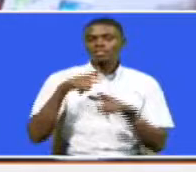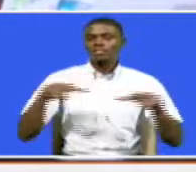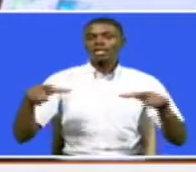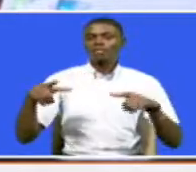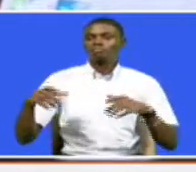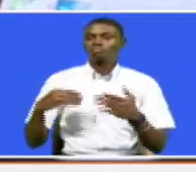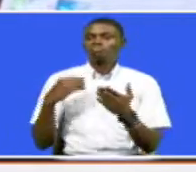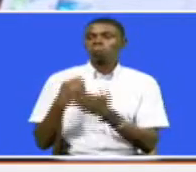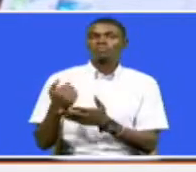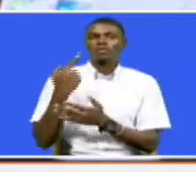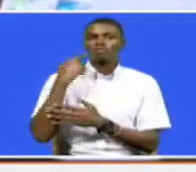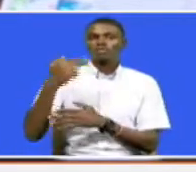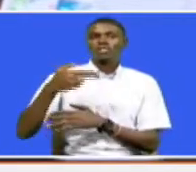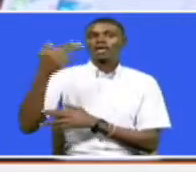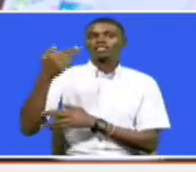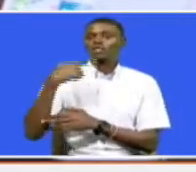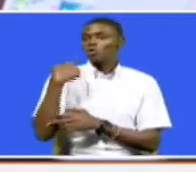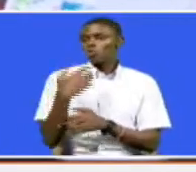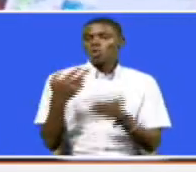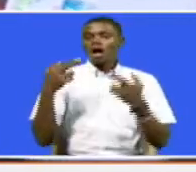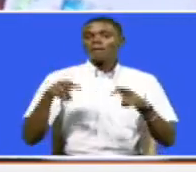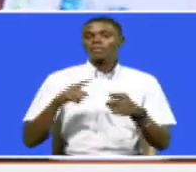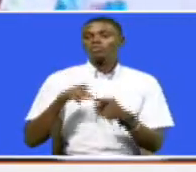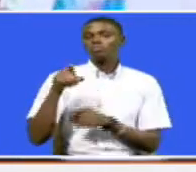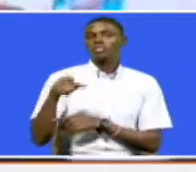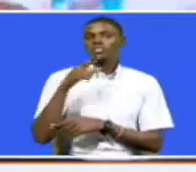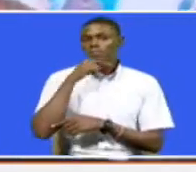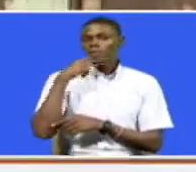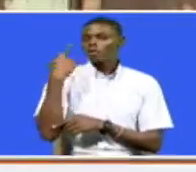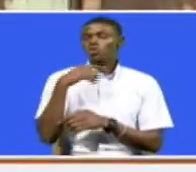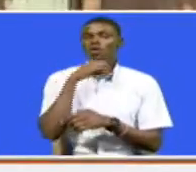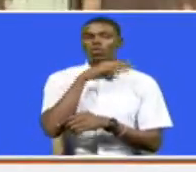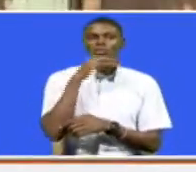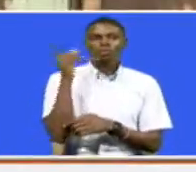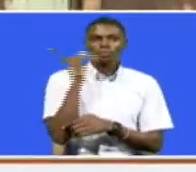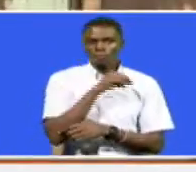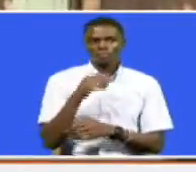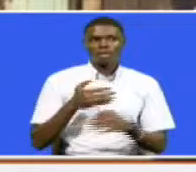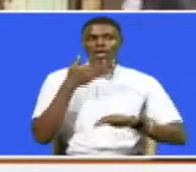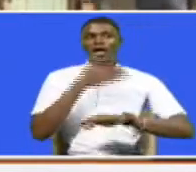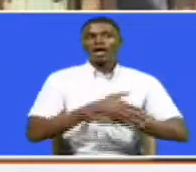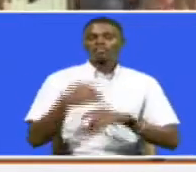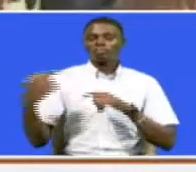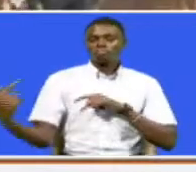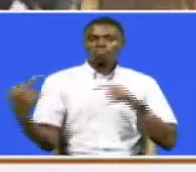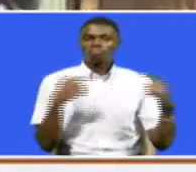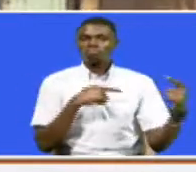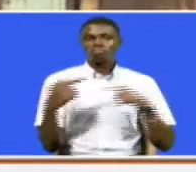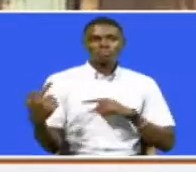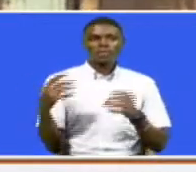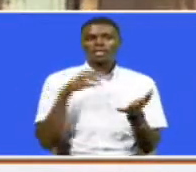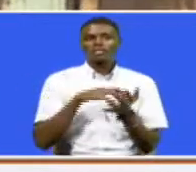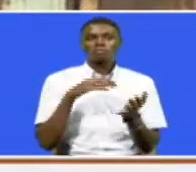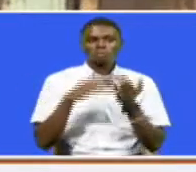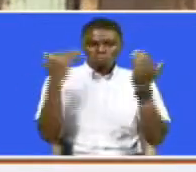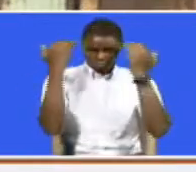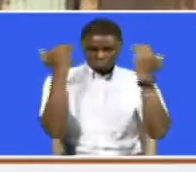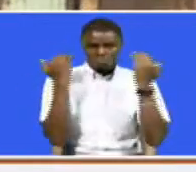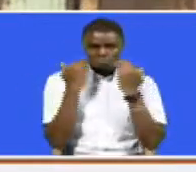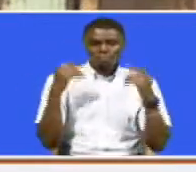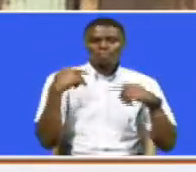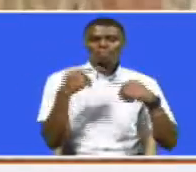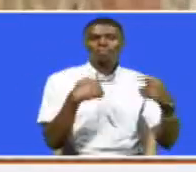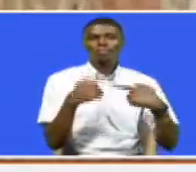auctioned to the highest bidder, who happened to be Rududhi, the complainant. After the back and forth and a series of court cases, Rududhi,